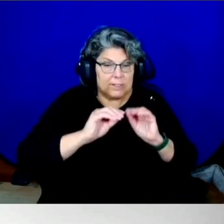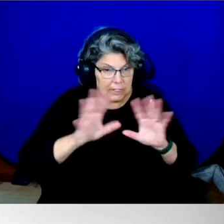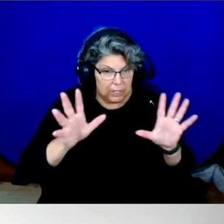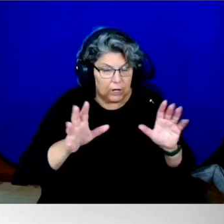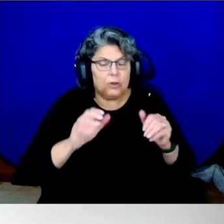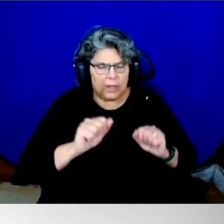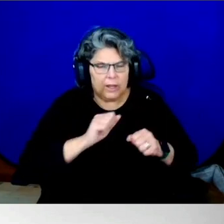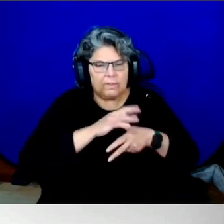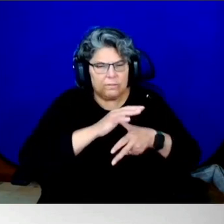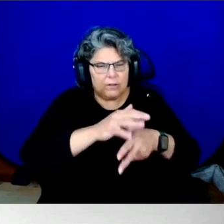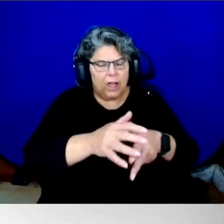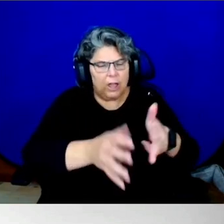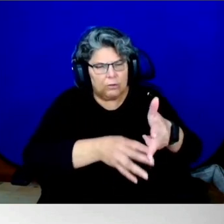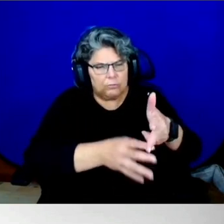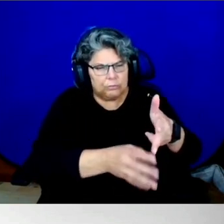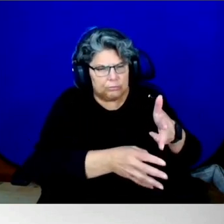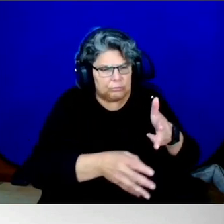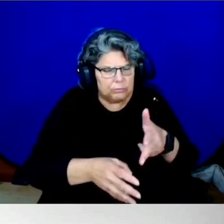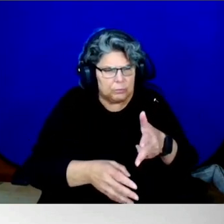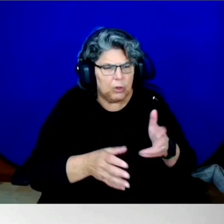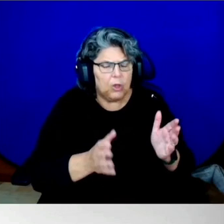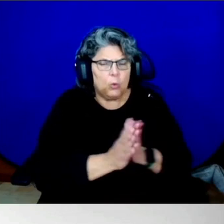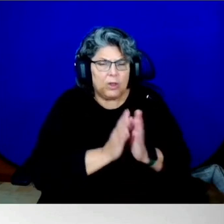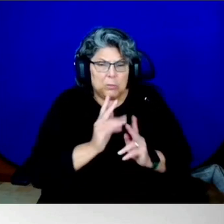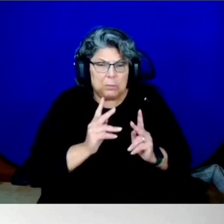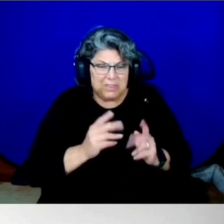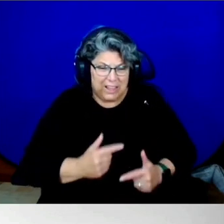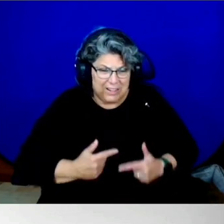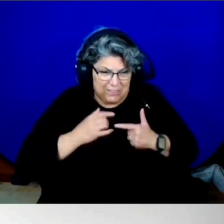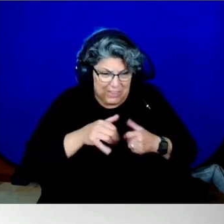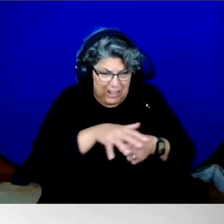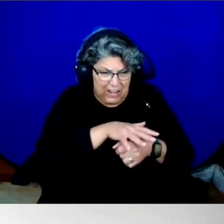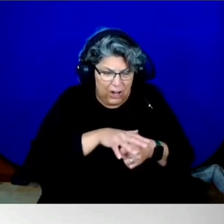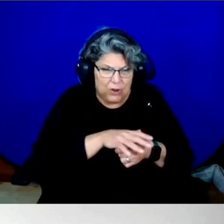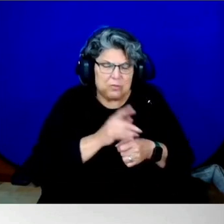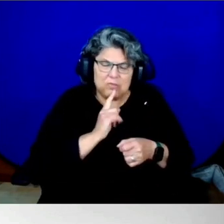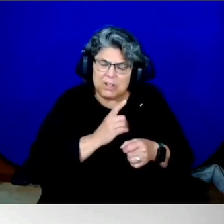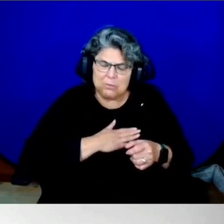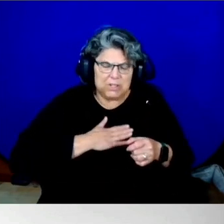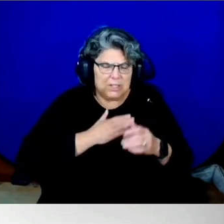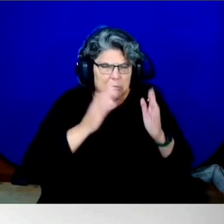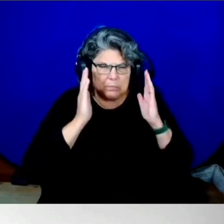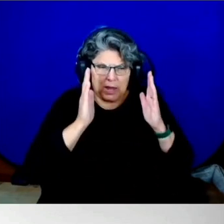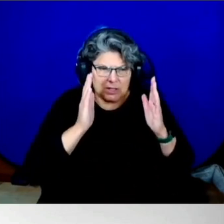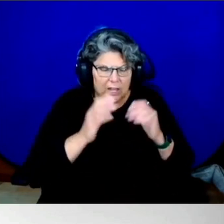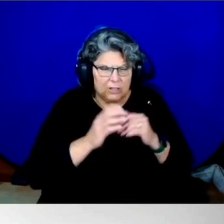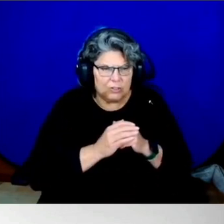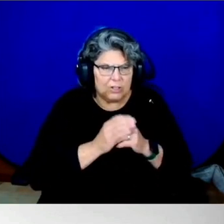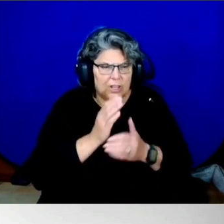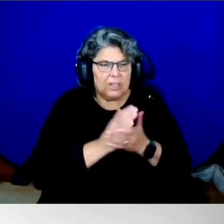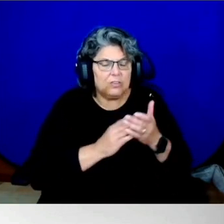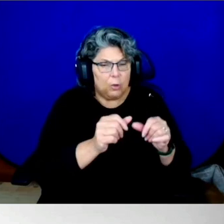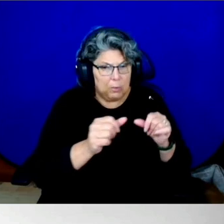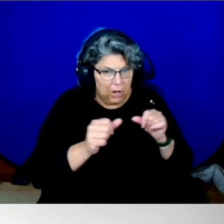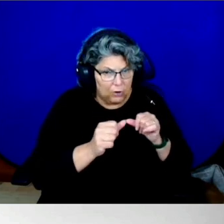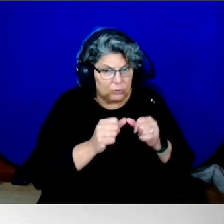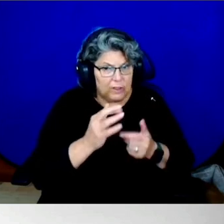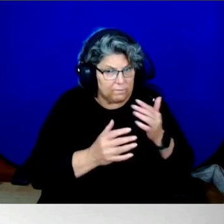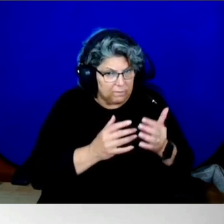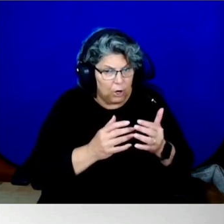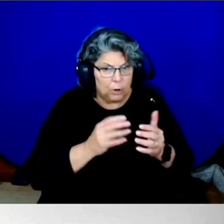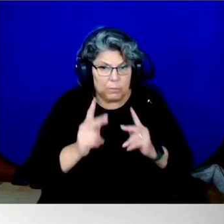ask that the residents in the area stay diligent as this fire, in some areas of the fire, we are starting to get repopulation, and that has come from the